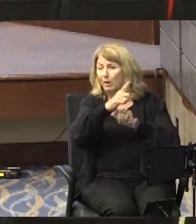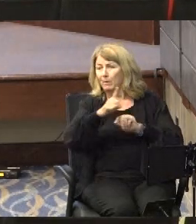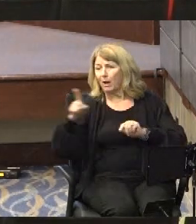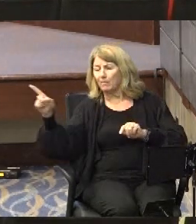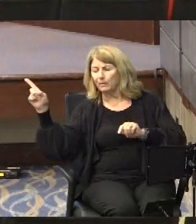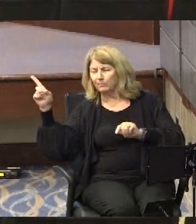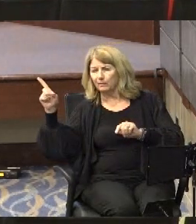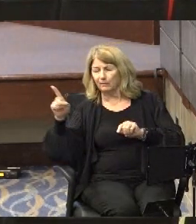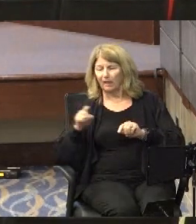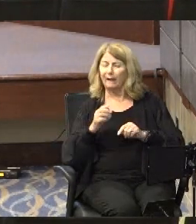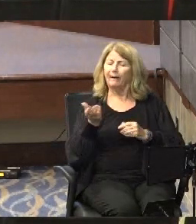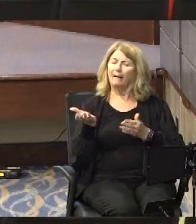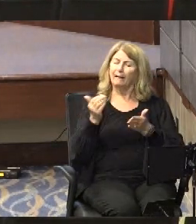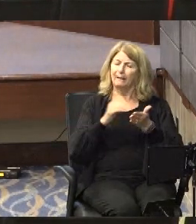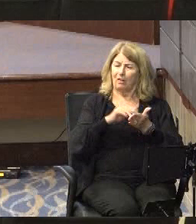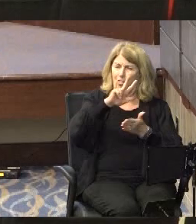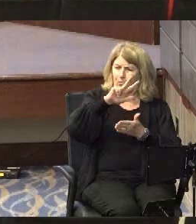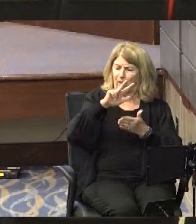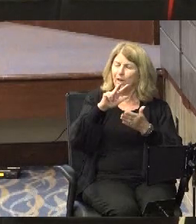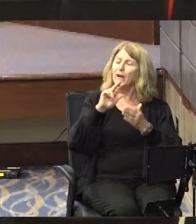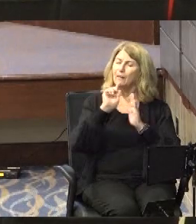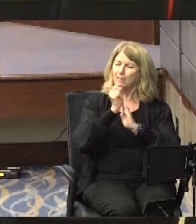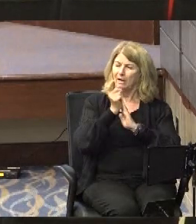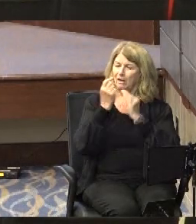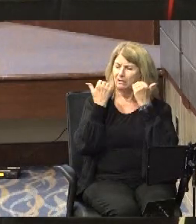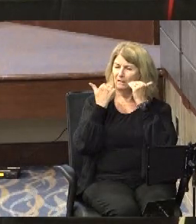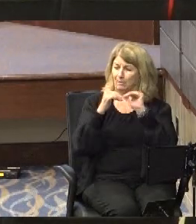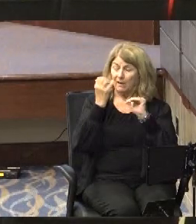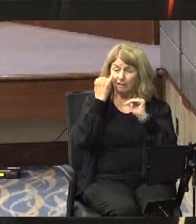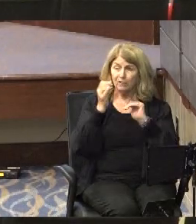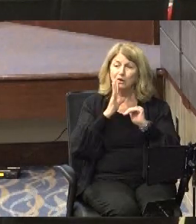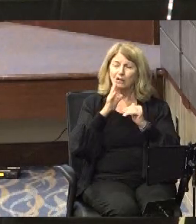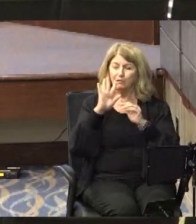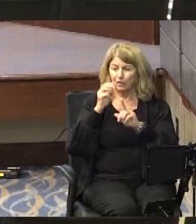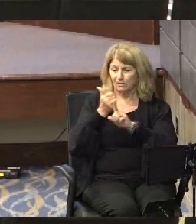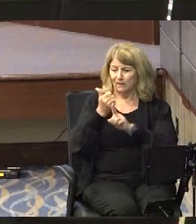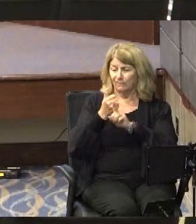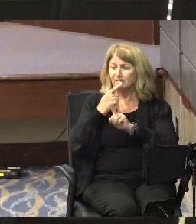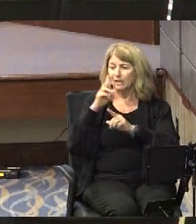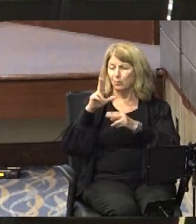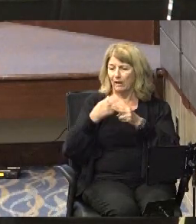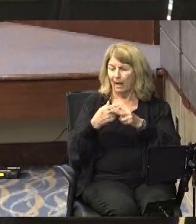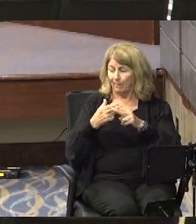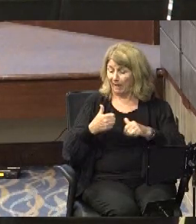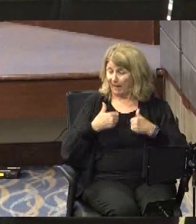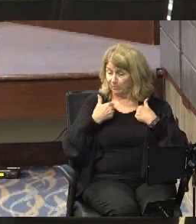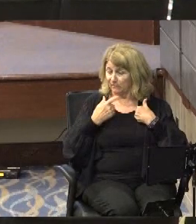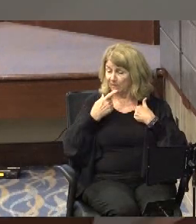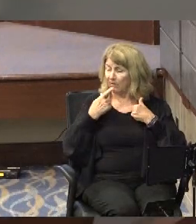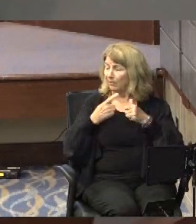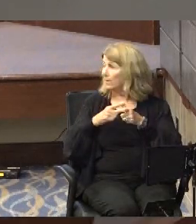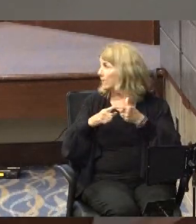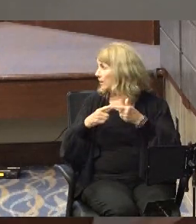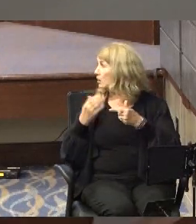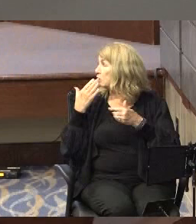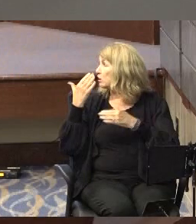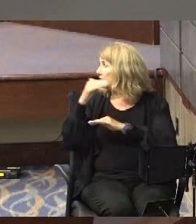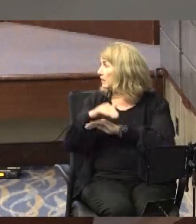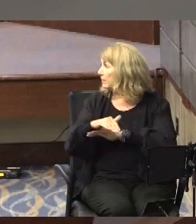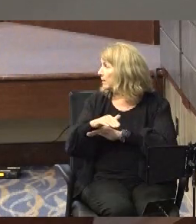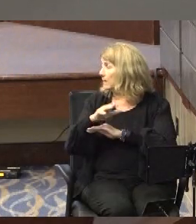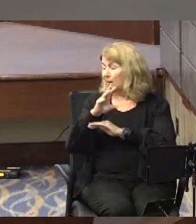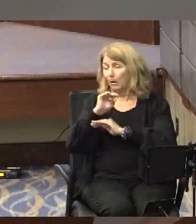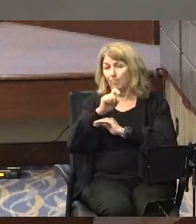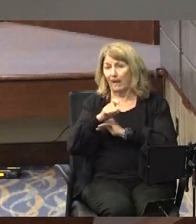again, 3 minutes for each speaker, if you're just speaking for yourself, if you just say your name and address, and then just address the council. Good evening. My name is Meg